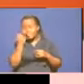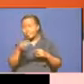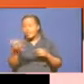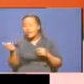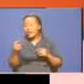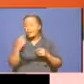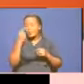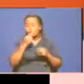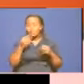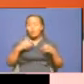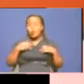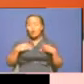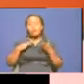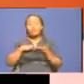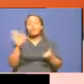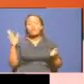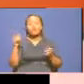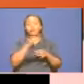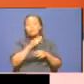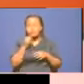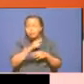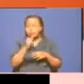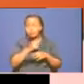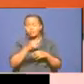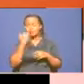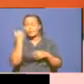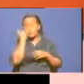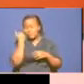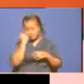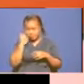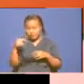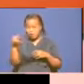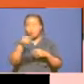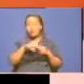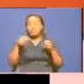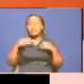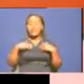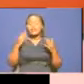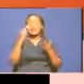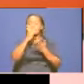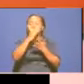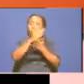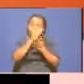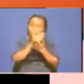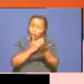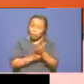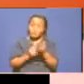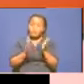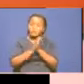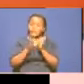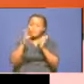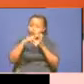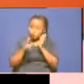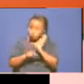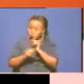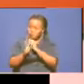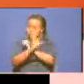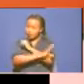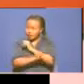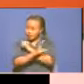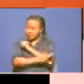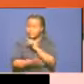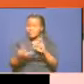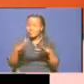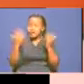get more severe disease. Okay. So we had to come up with protocols mm-hmm. and guidelines for our country as to how we can go ahead